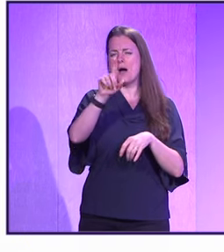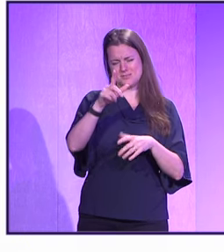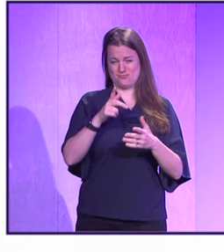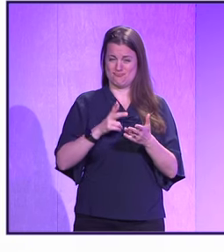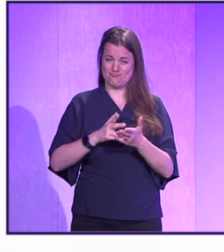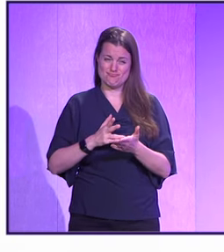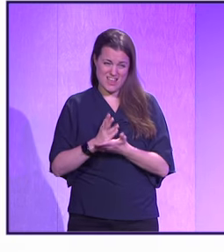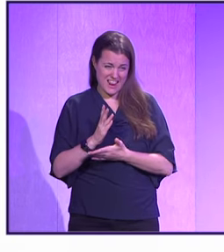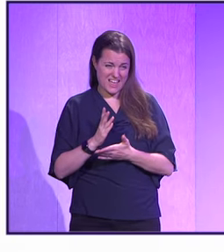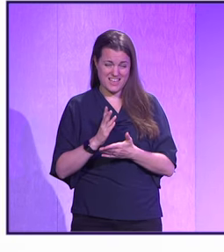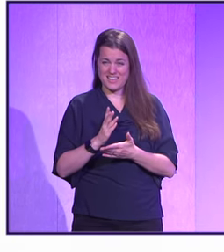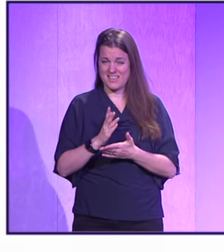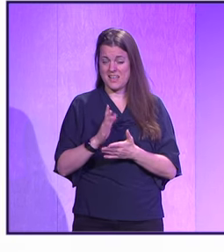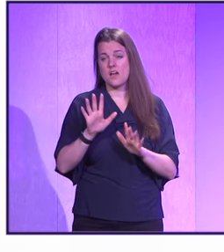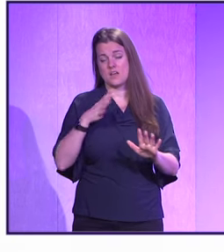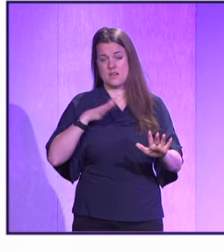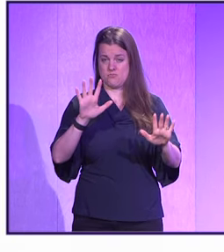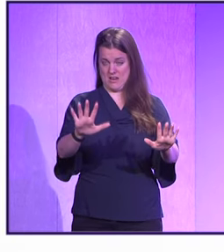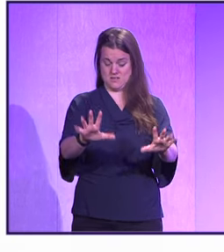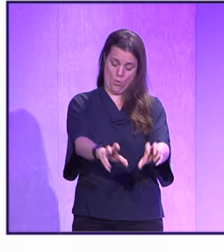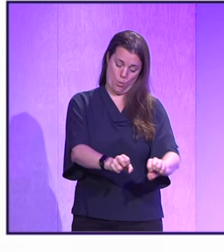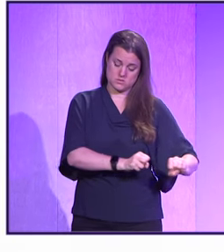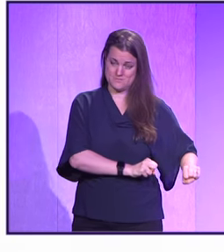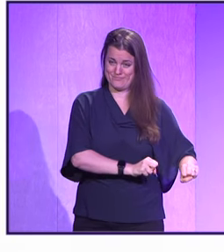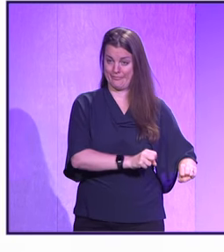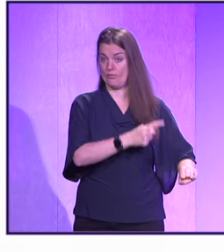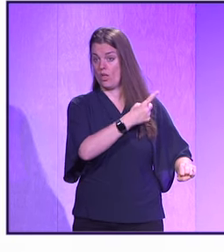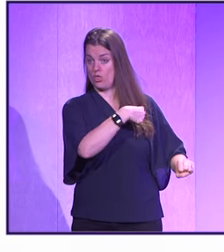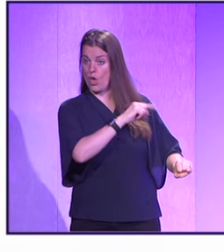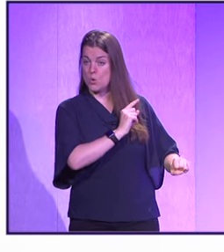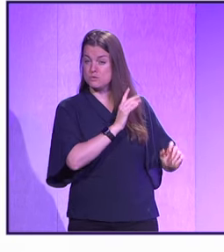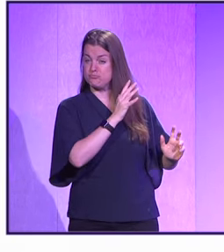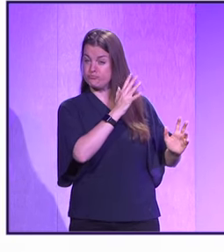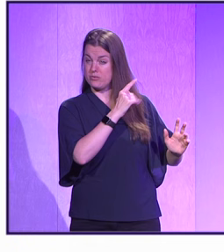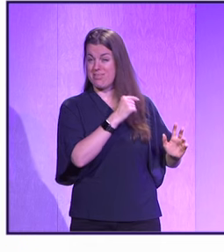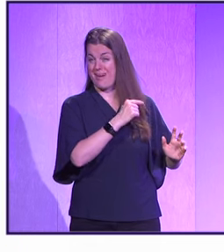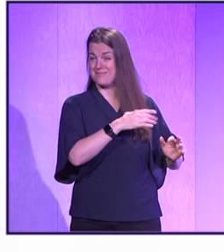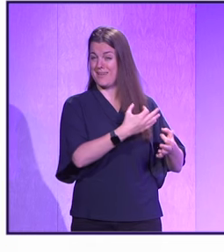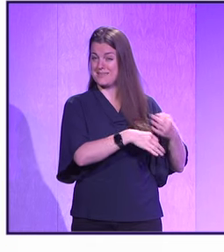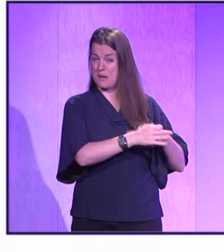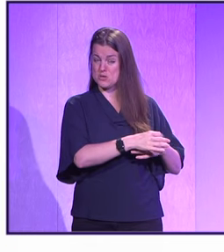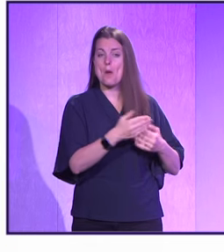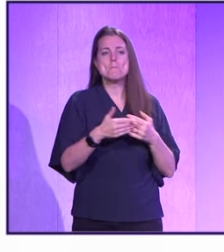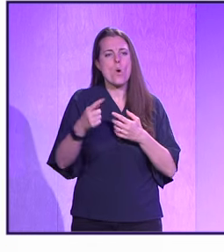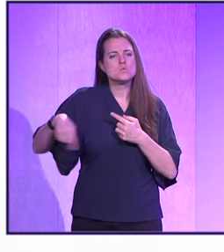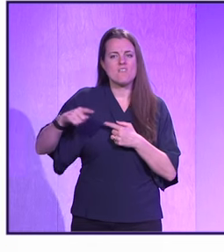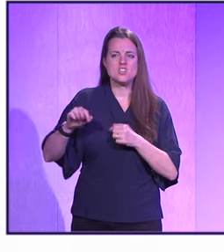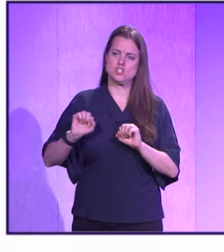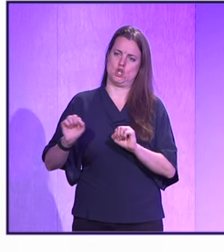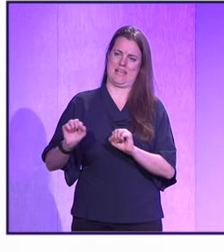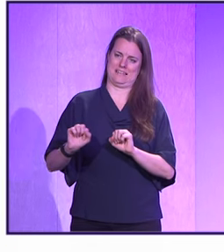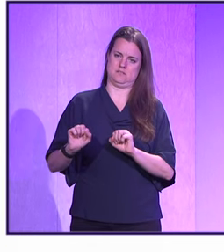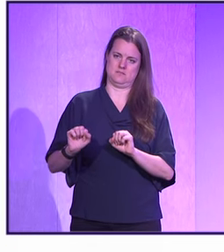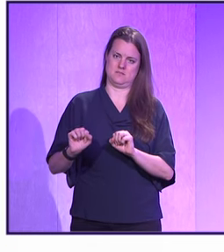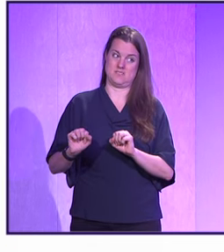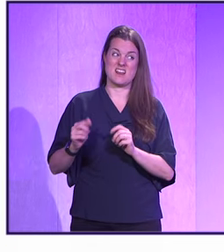about those successes, but I just want to share a bit of a reality check with everyone in here, is that those are the exception. Most of us aren't having those